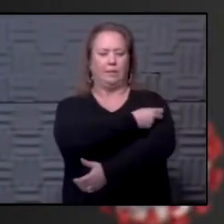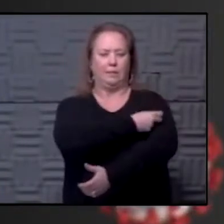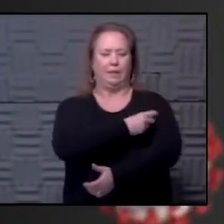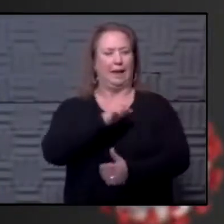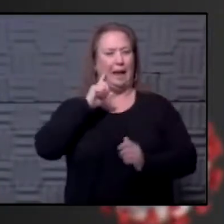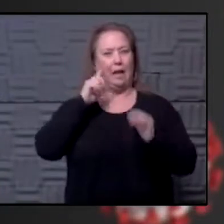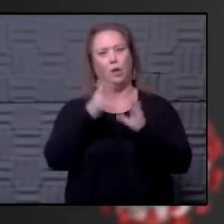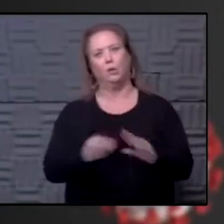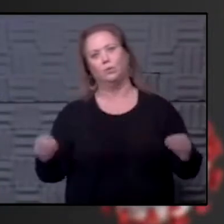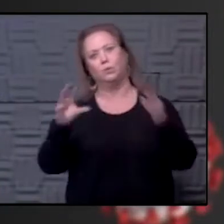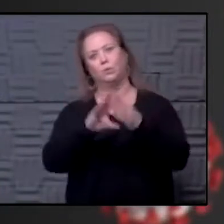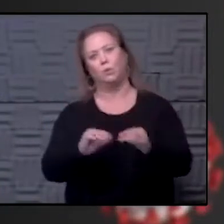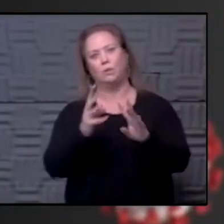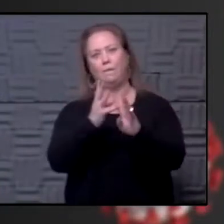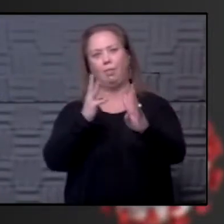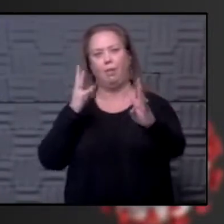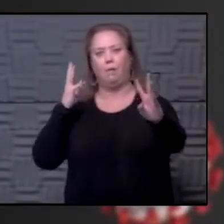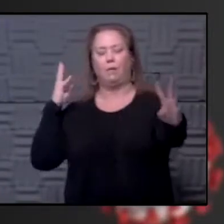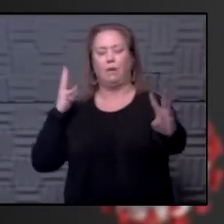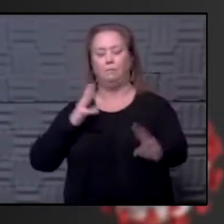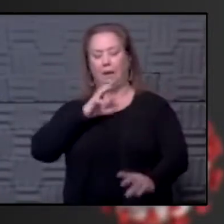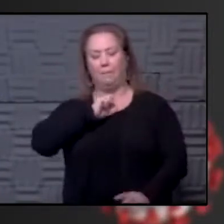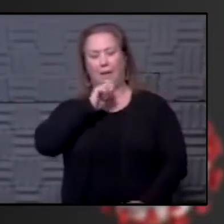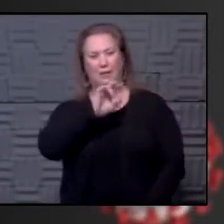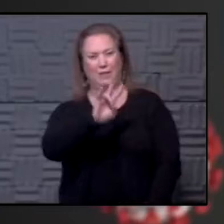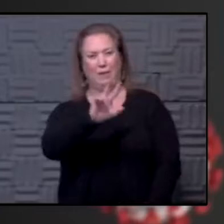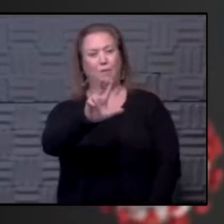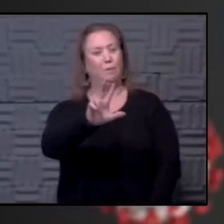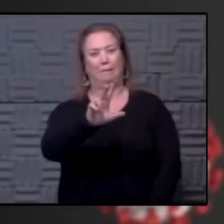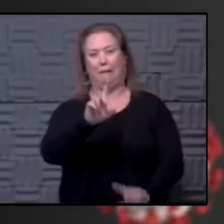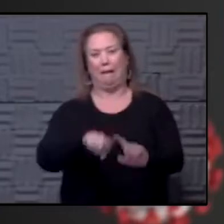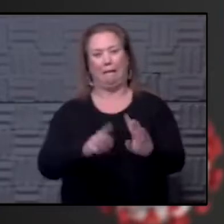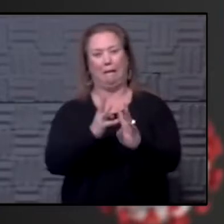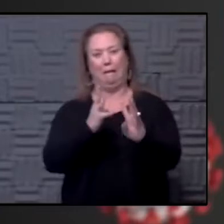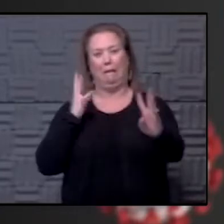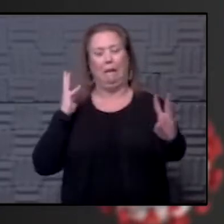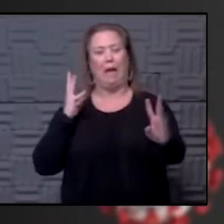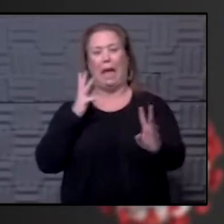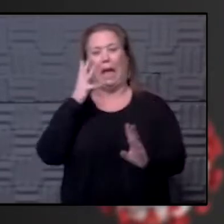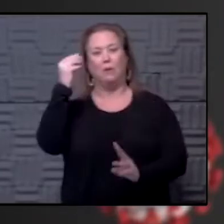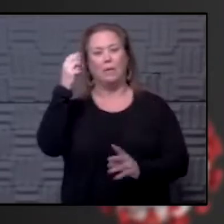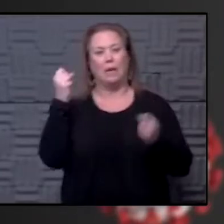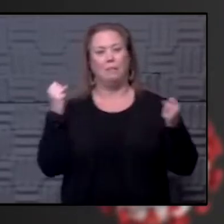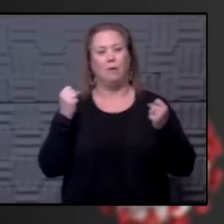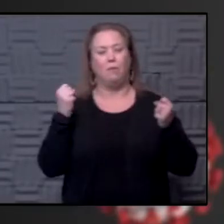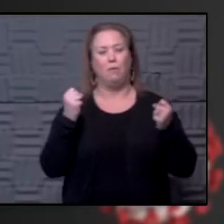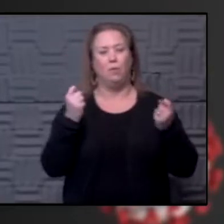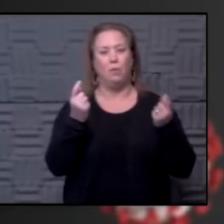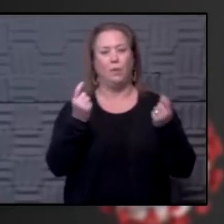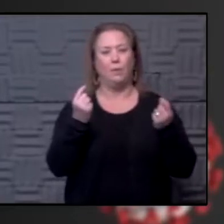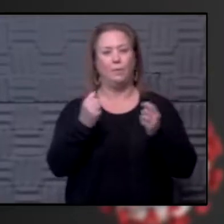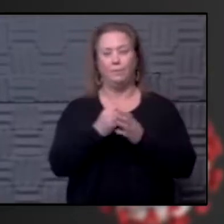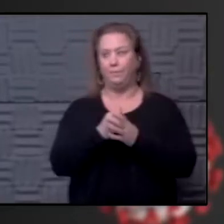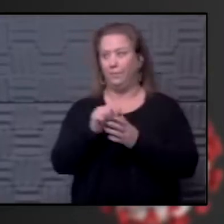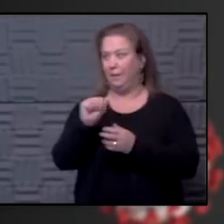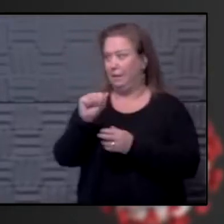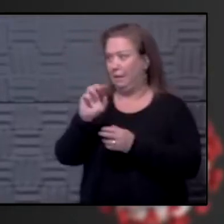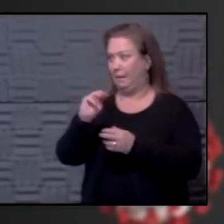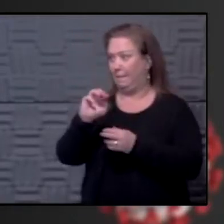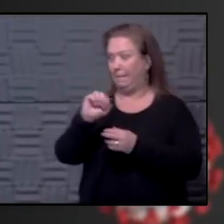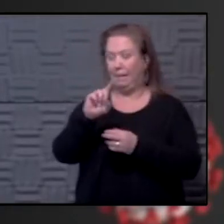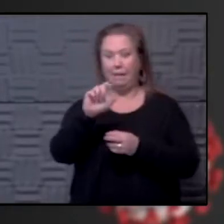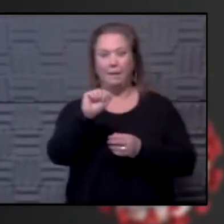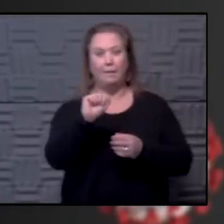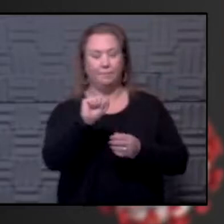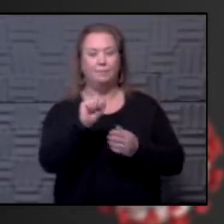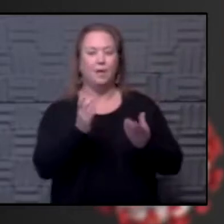hear stories of long lines. I'm 73 and I can't wait in the cold. How should I prepare? Amanda, are we ready for that? Yeah, I